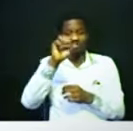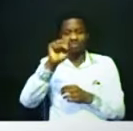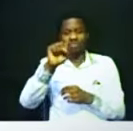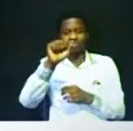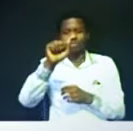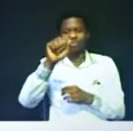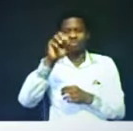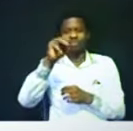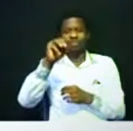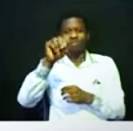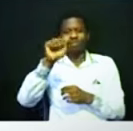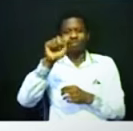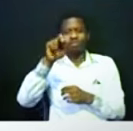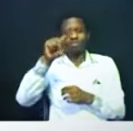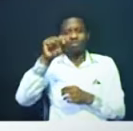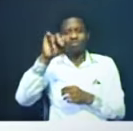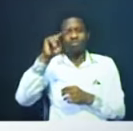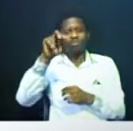encounter.